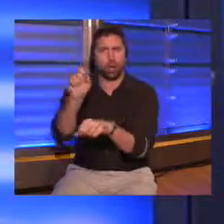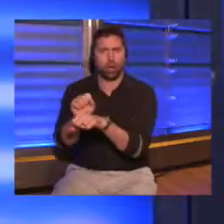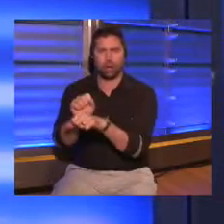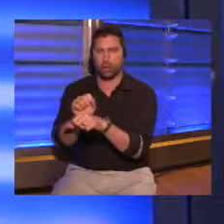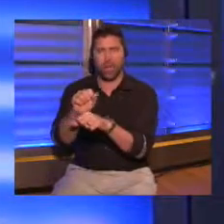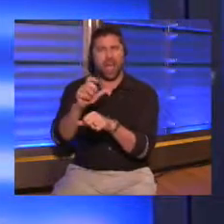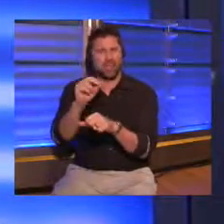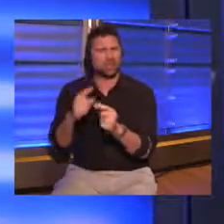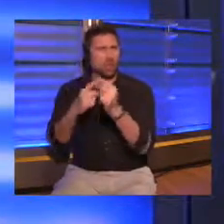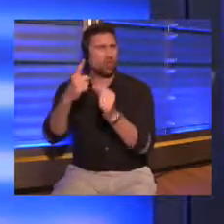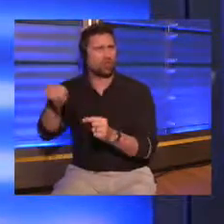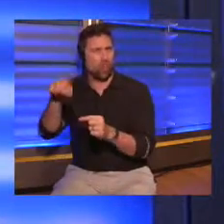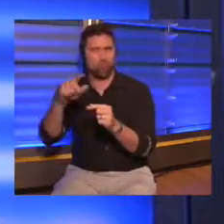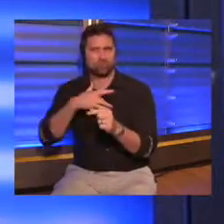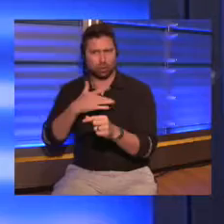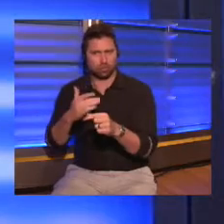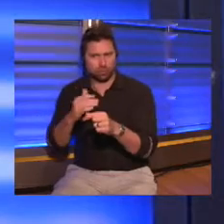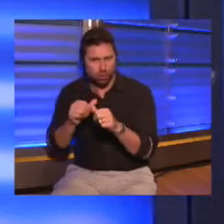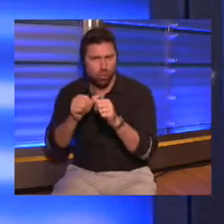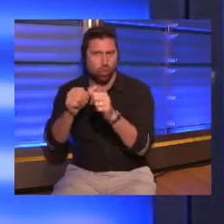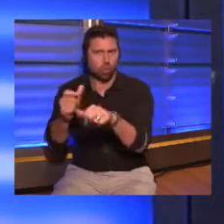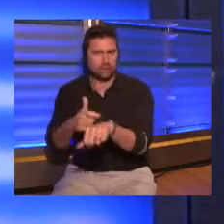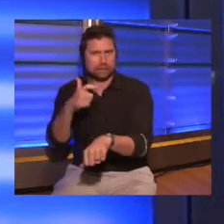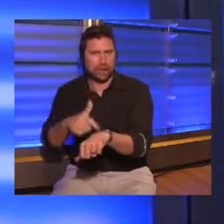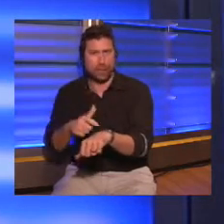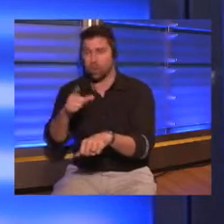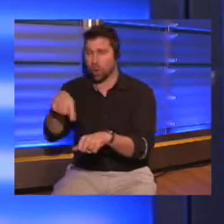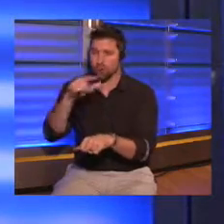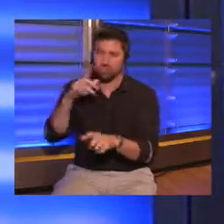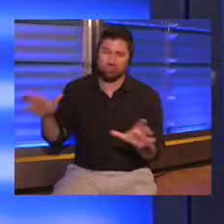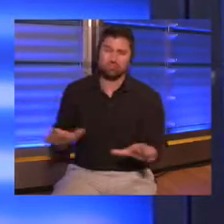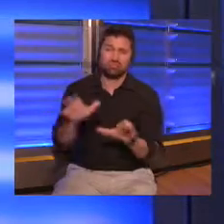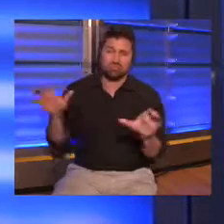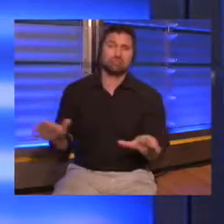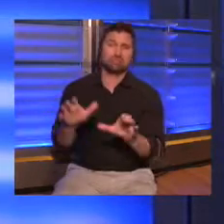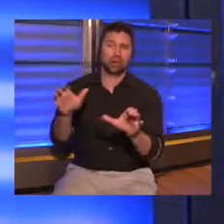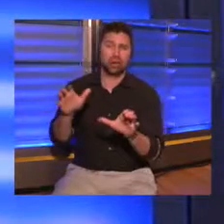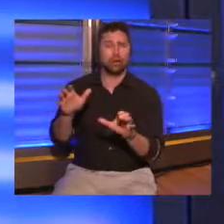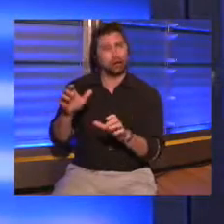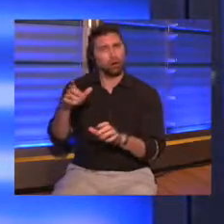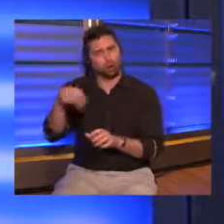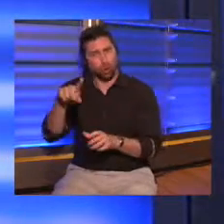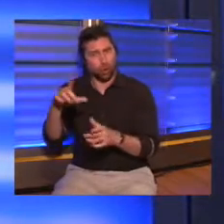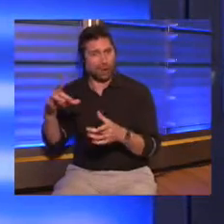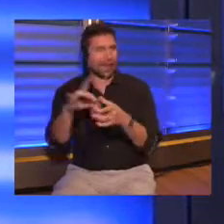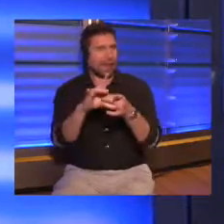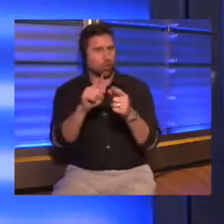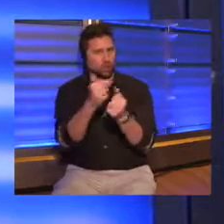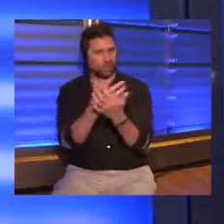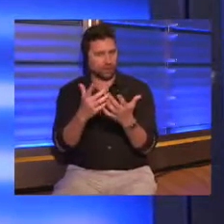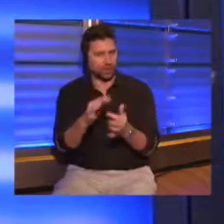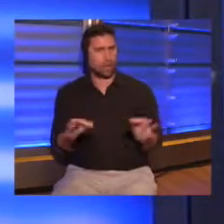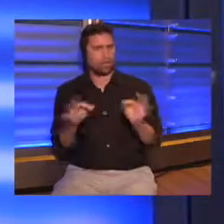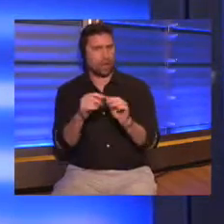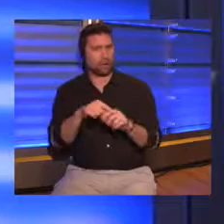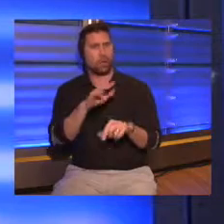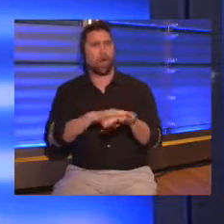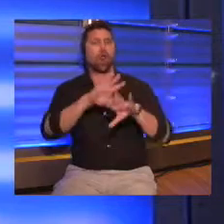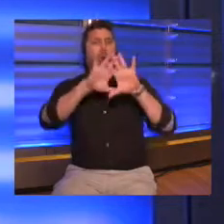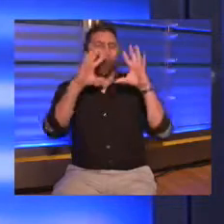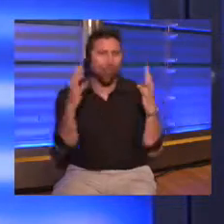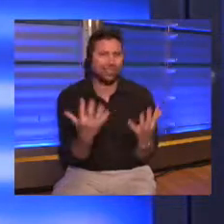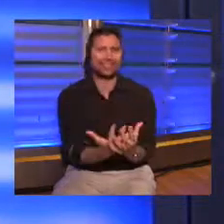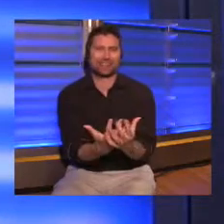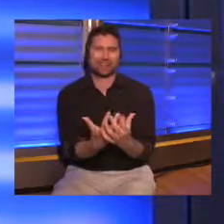time, right, over that broad time, people who are terribly productive at work are people who are connected to things that matter to them on a holistic level.